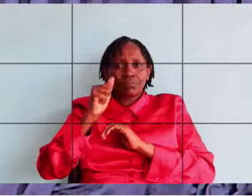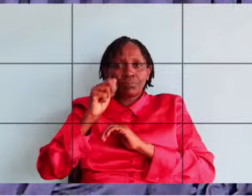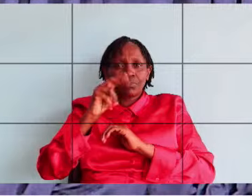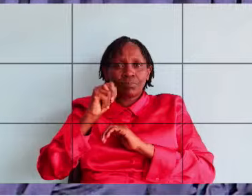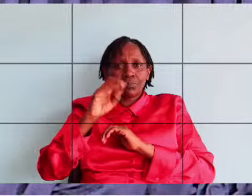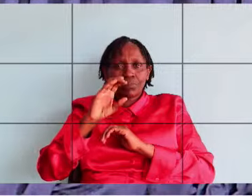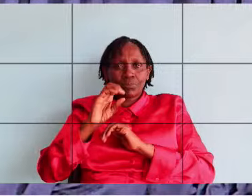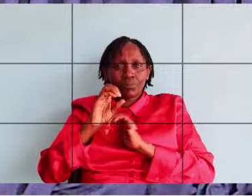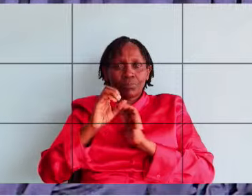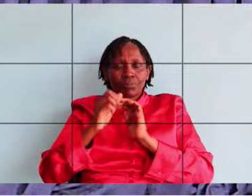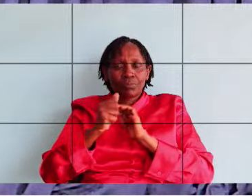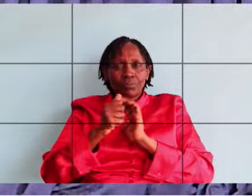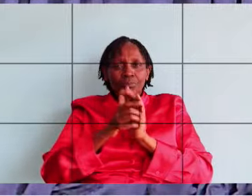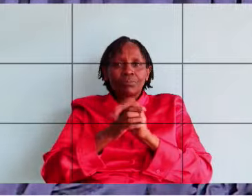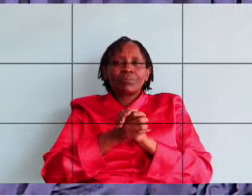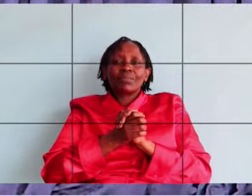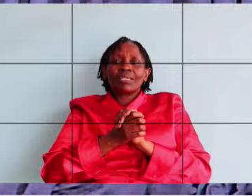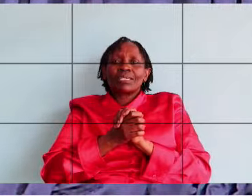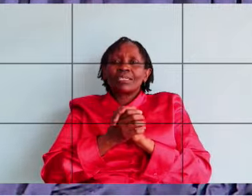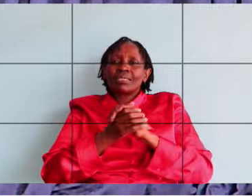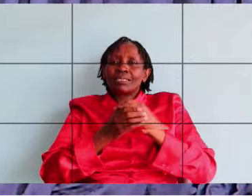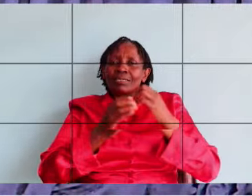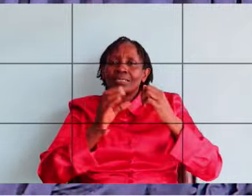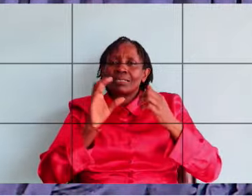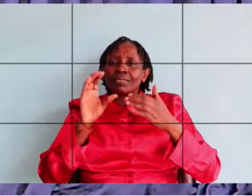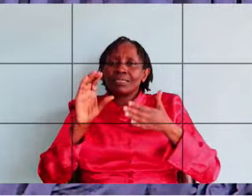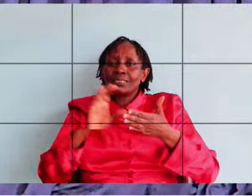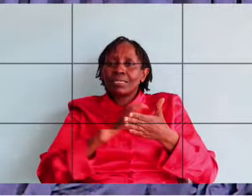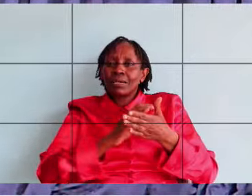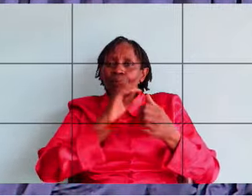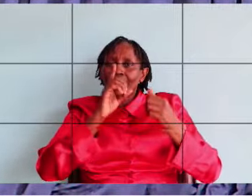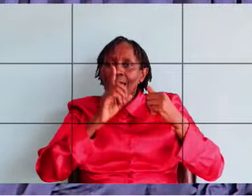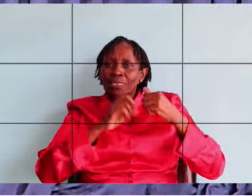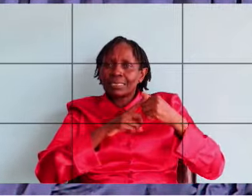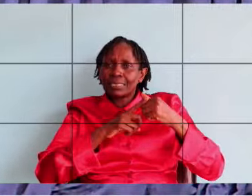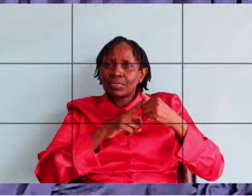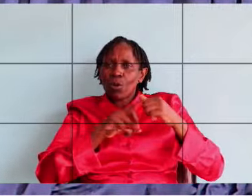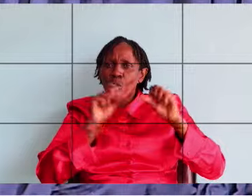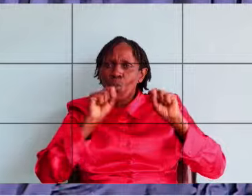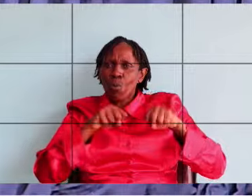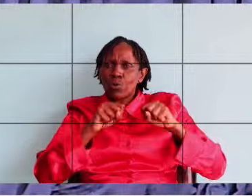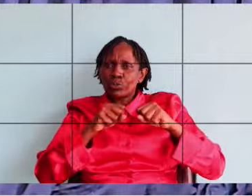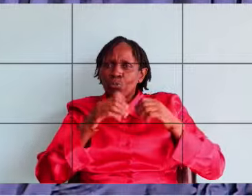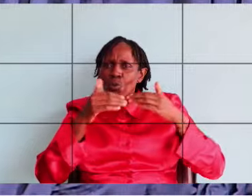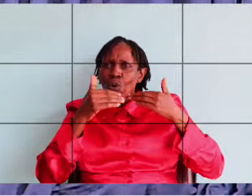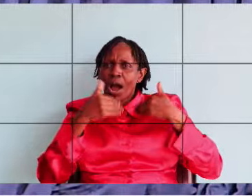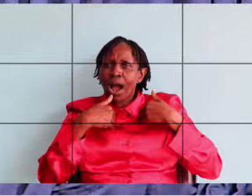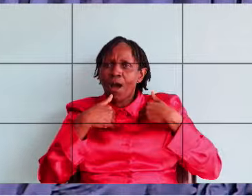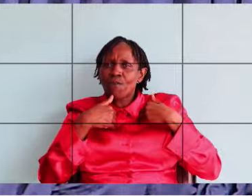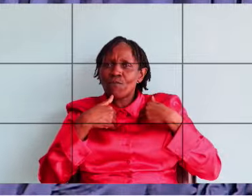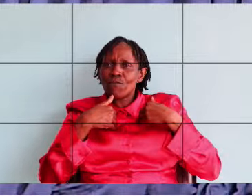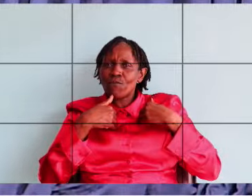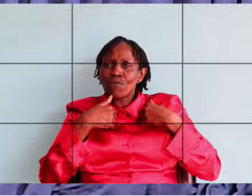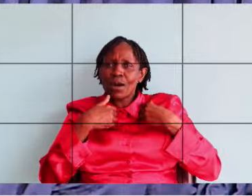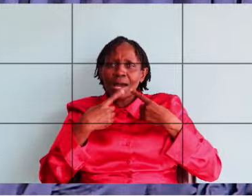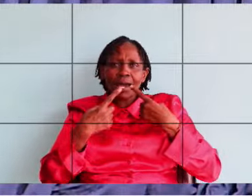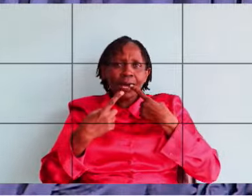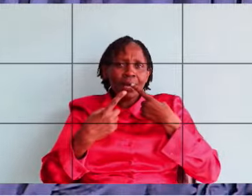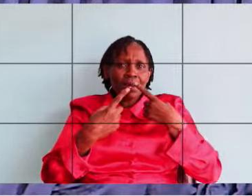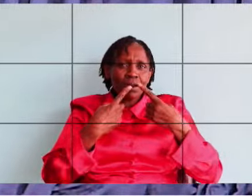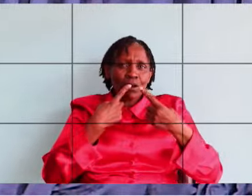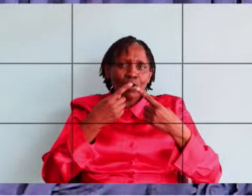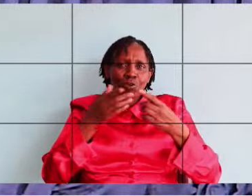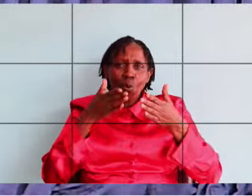prayer and says, pray for me so that I can be given utterance. The Lord can open the doors. I can be given